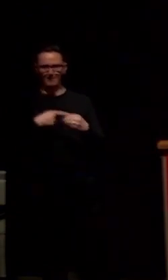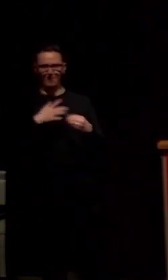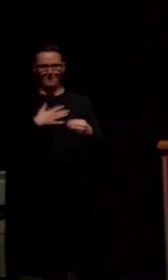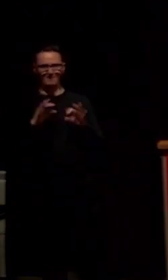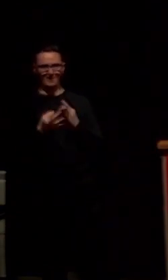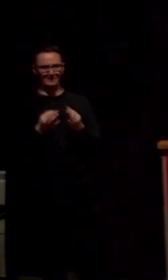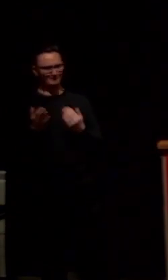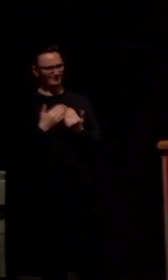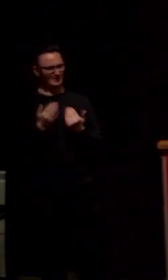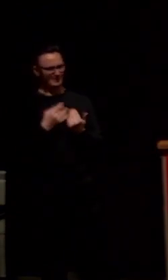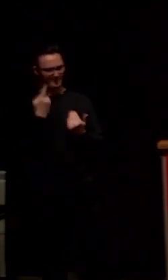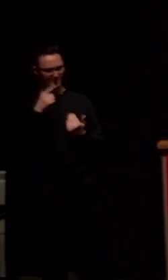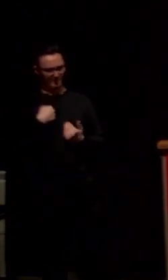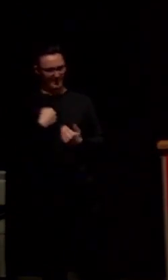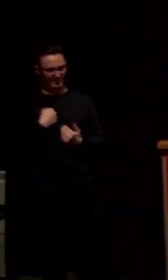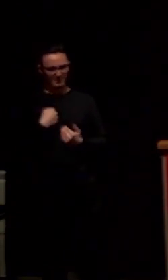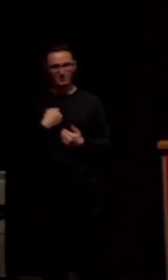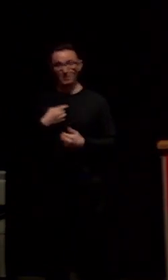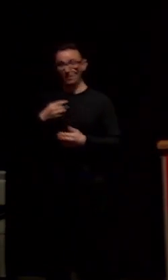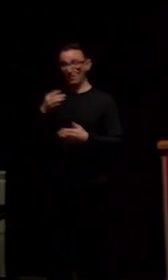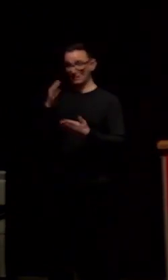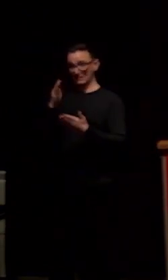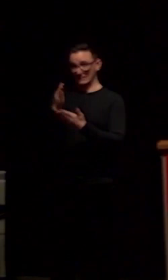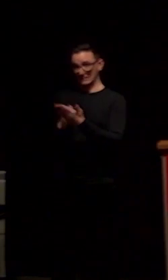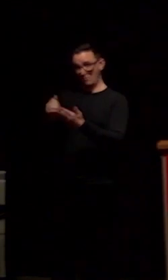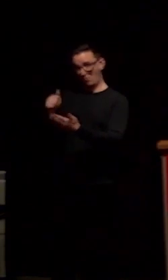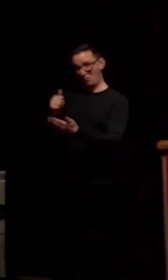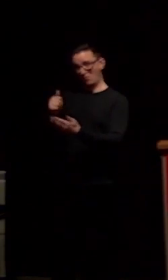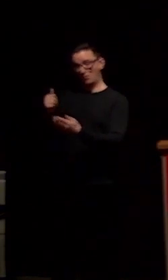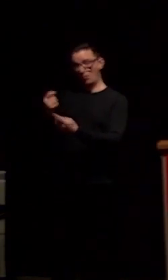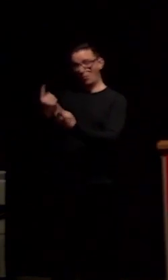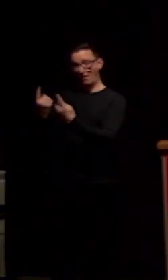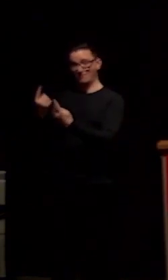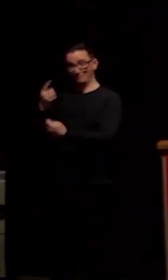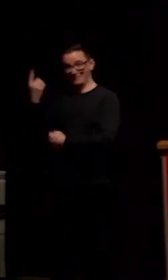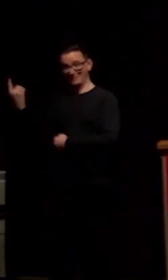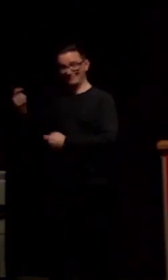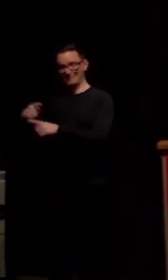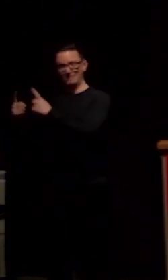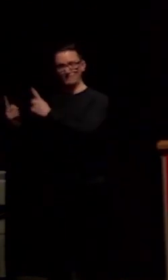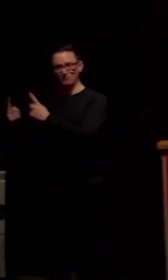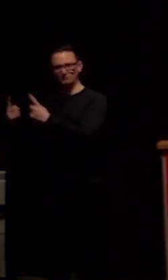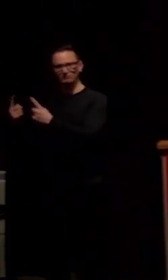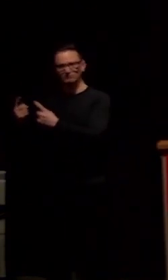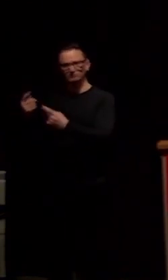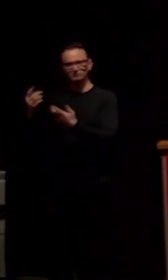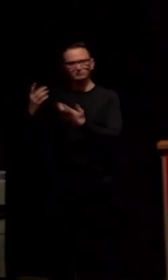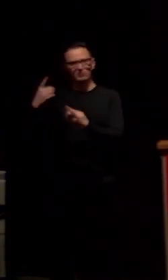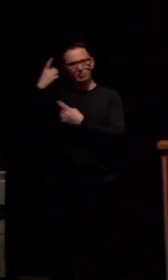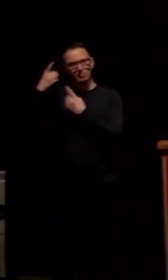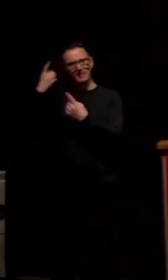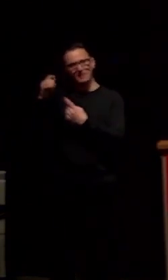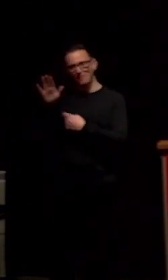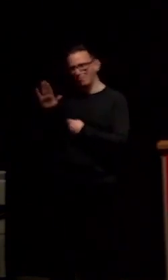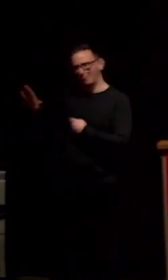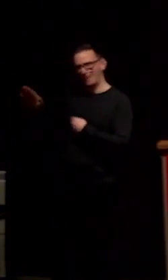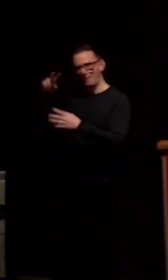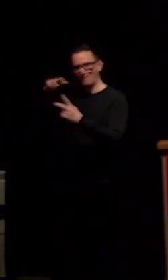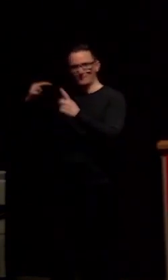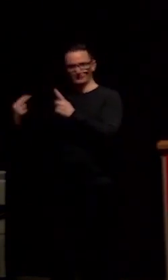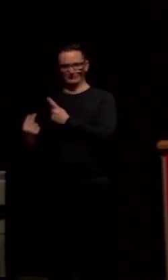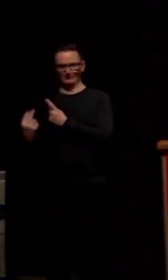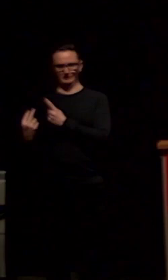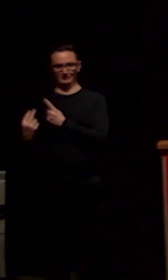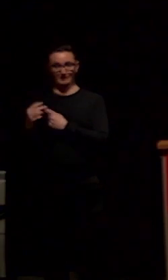me to answer. How would that be for someone else? And so I think if there's anything you can do to try to put yourself in someone else's shoes is in